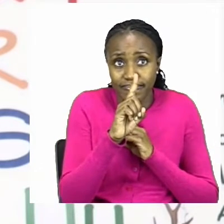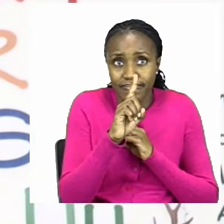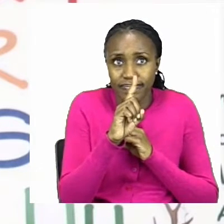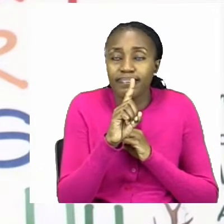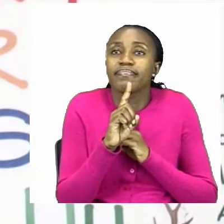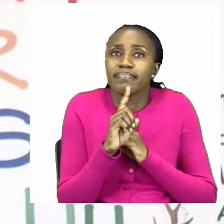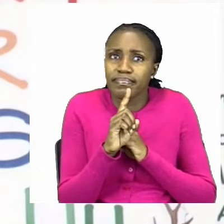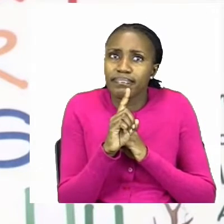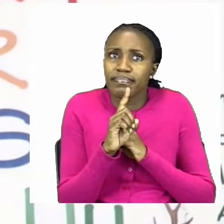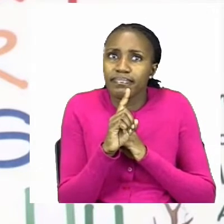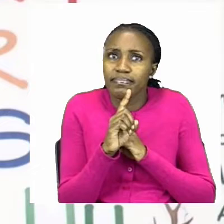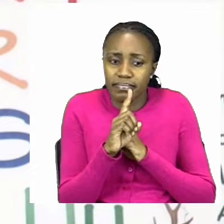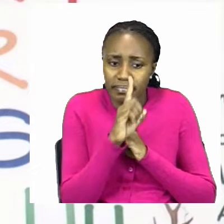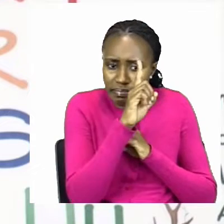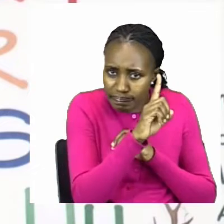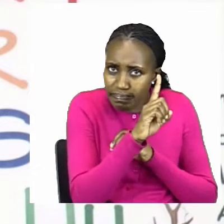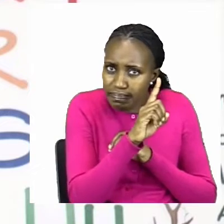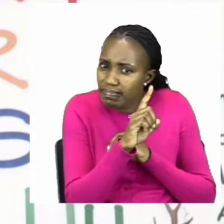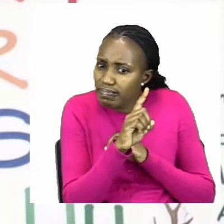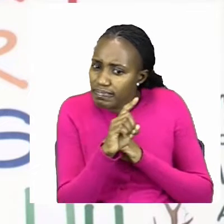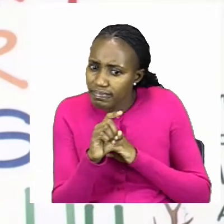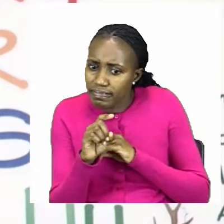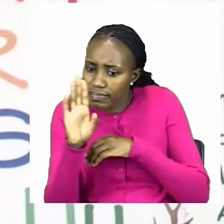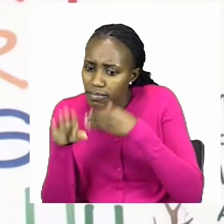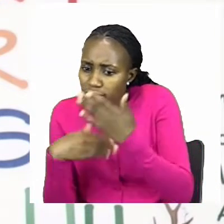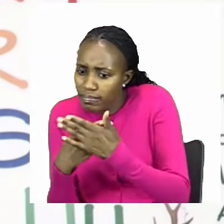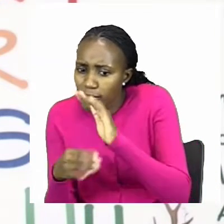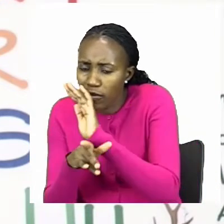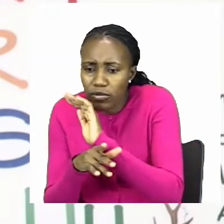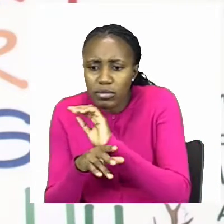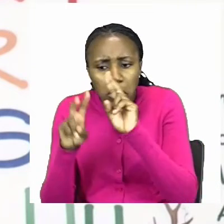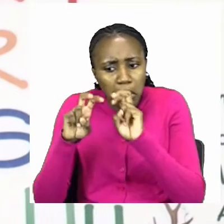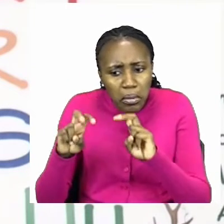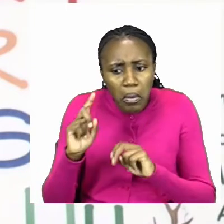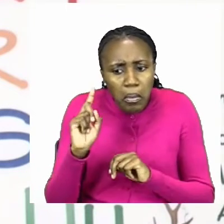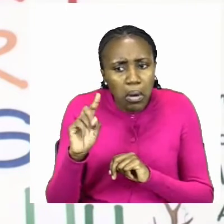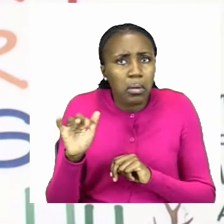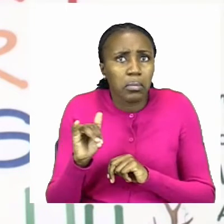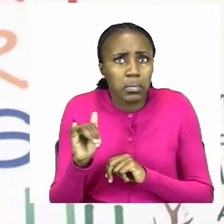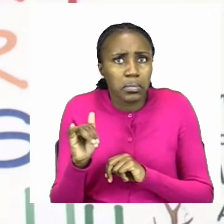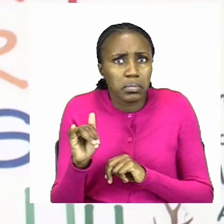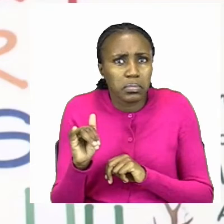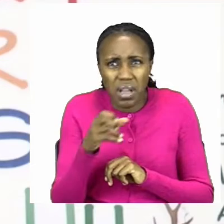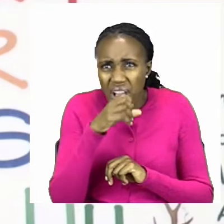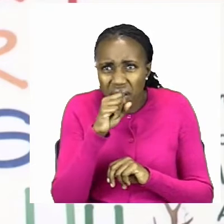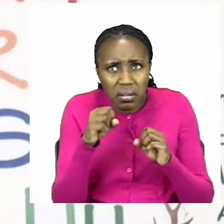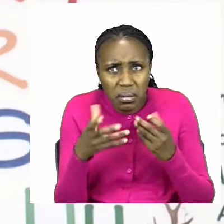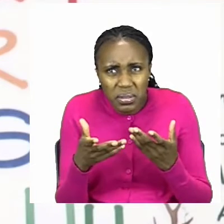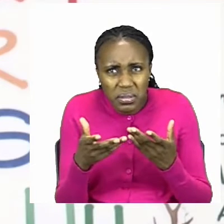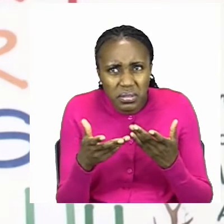Right, now we have the number 1. Now we go back to the fruit and we see, do we have 1